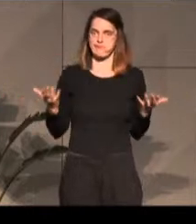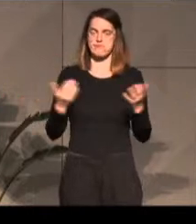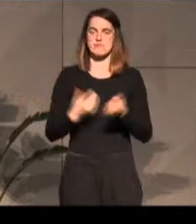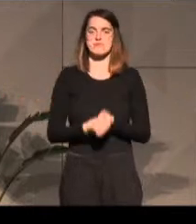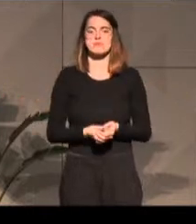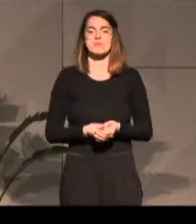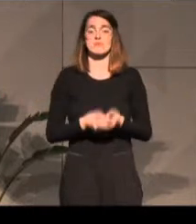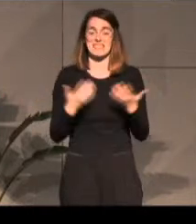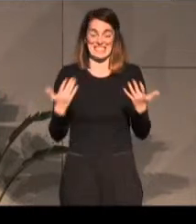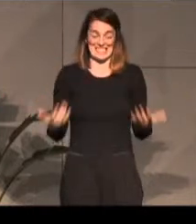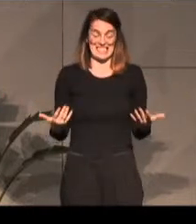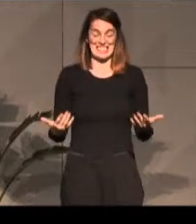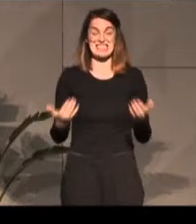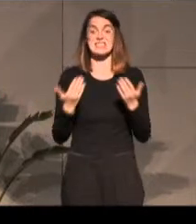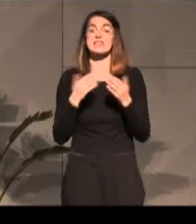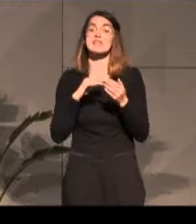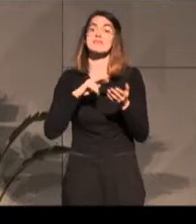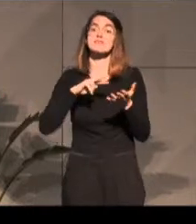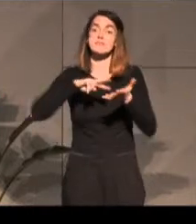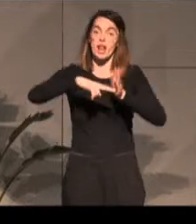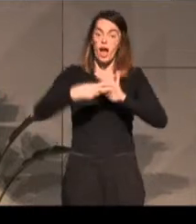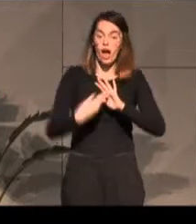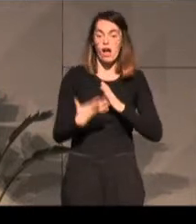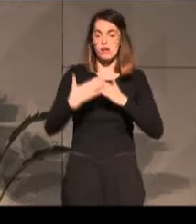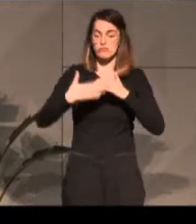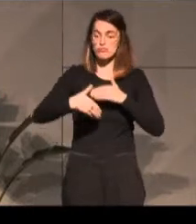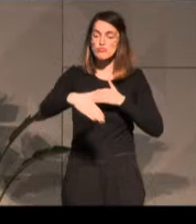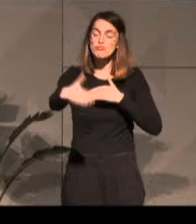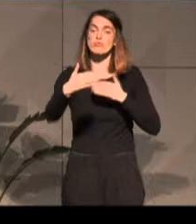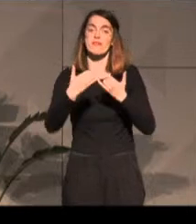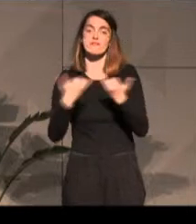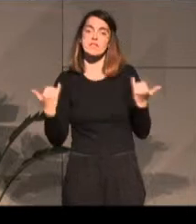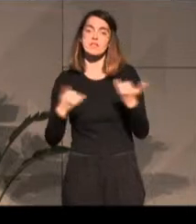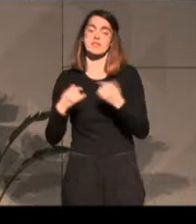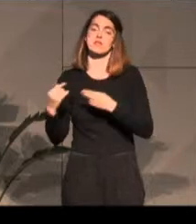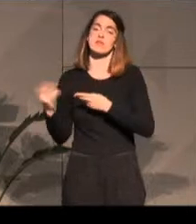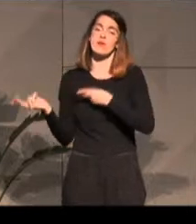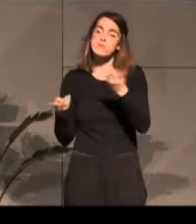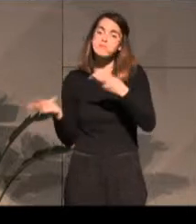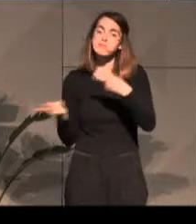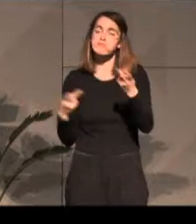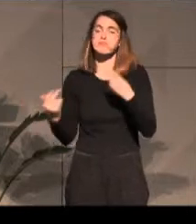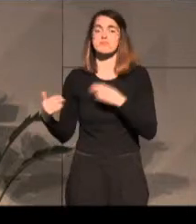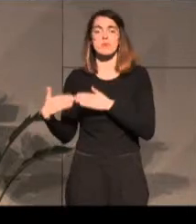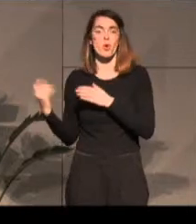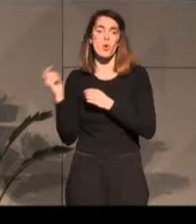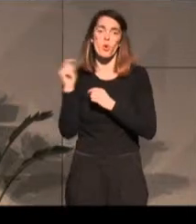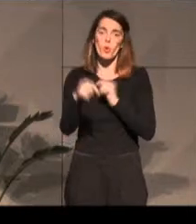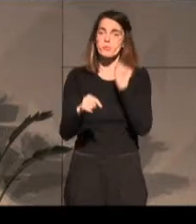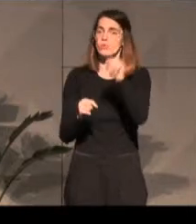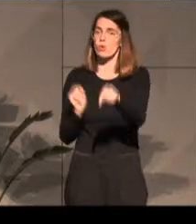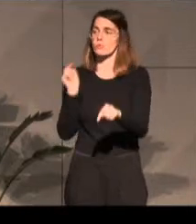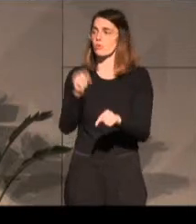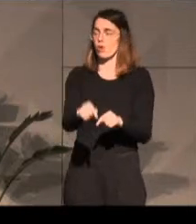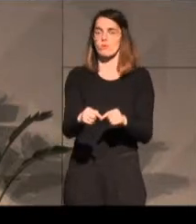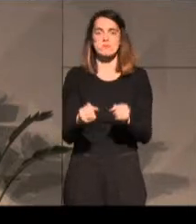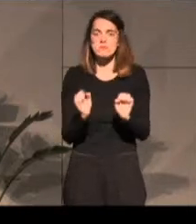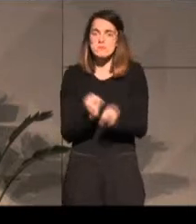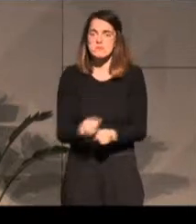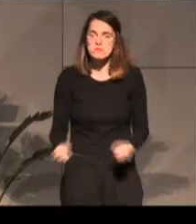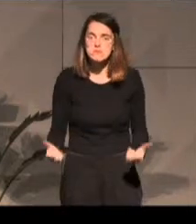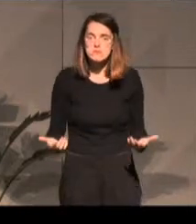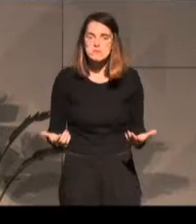anymore. The plan of the expedition just fell apart, and we were